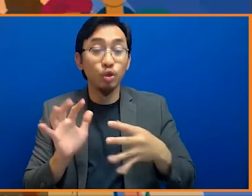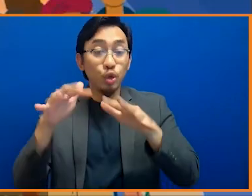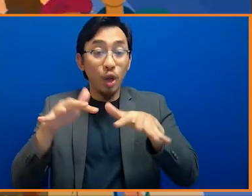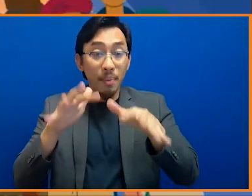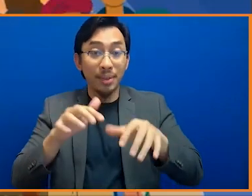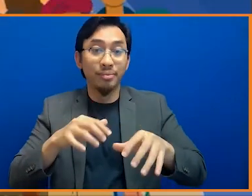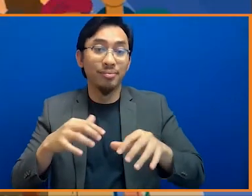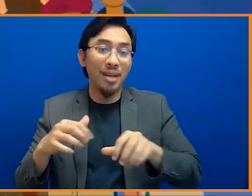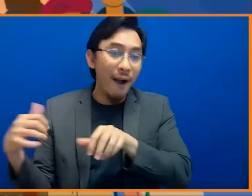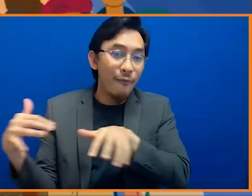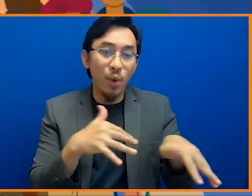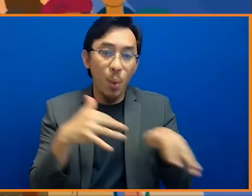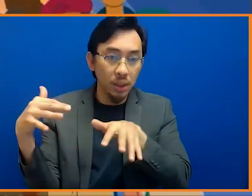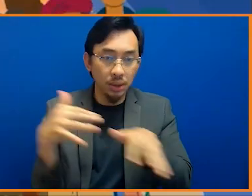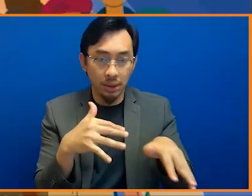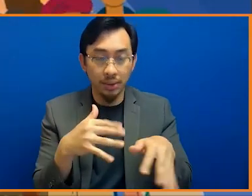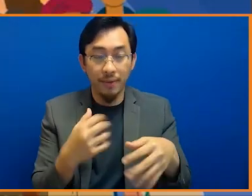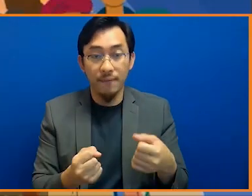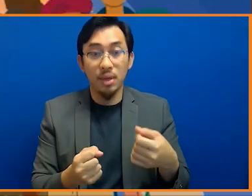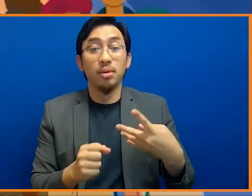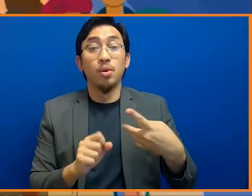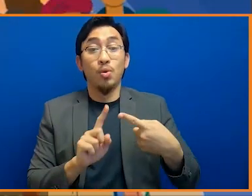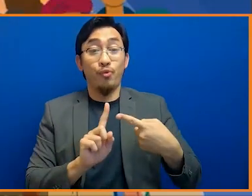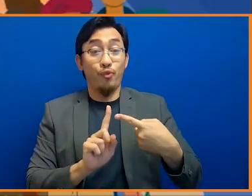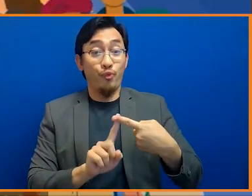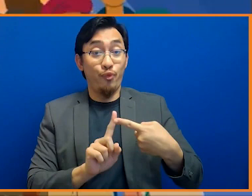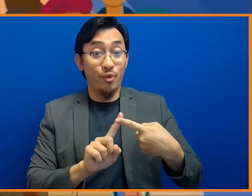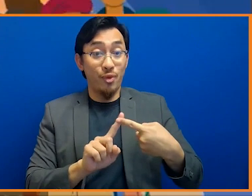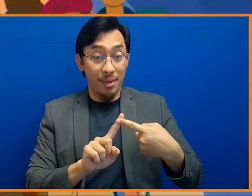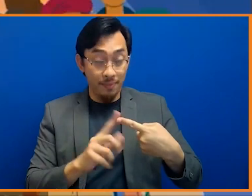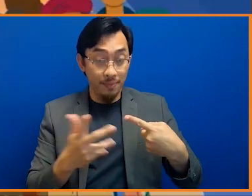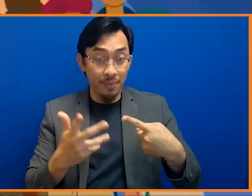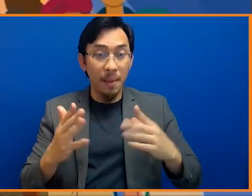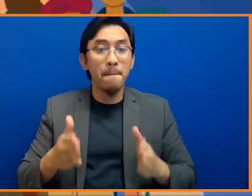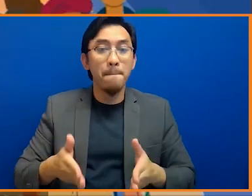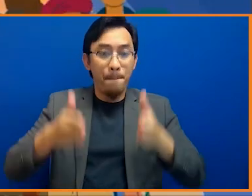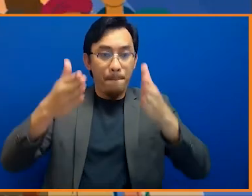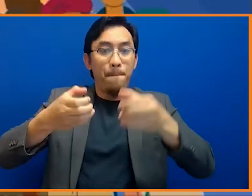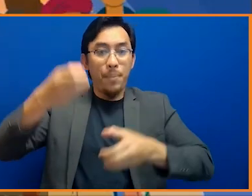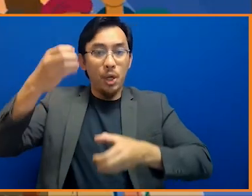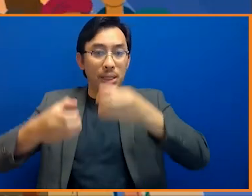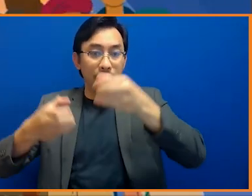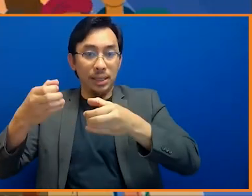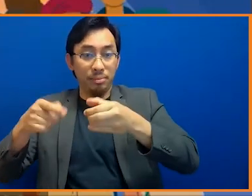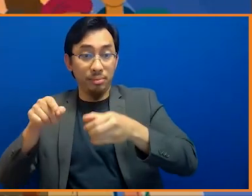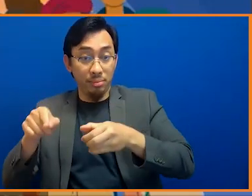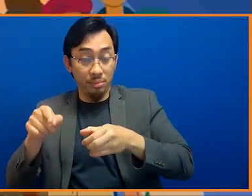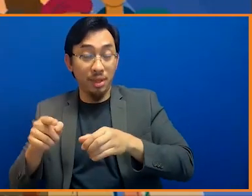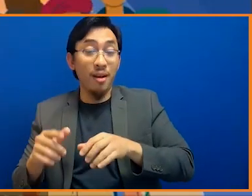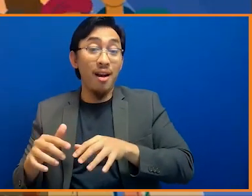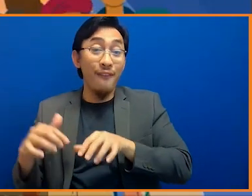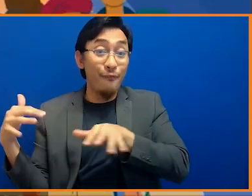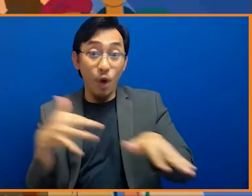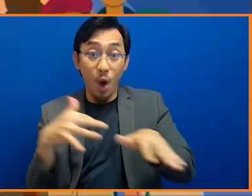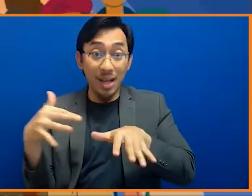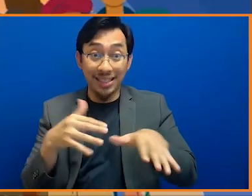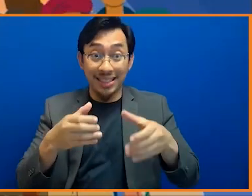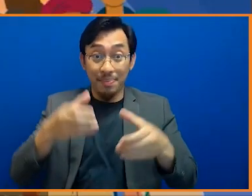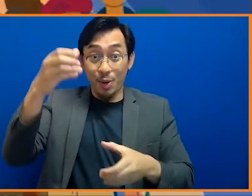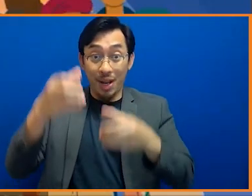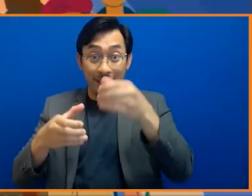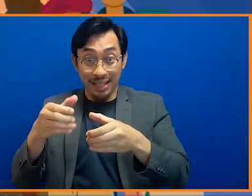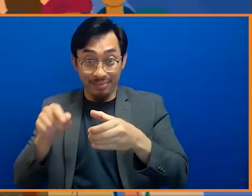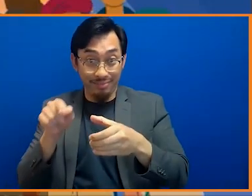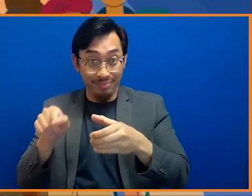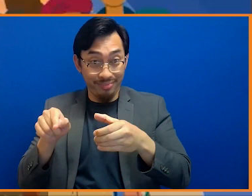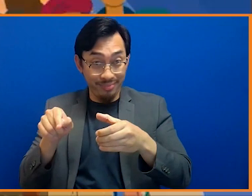building in other terms. Type A, that's building that are aimed only for evacuation building since